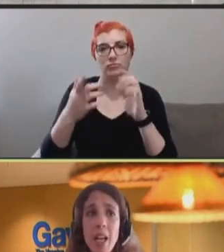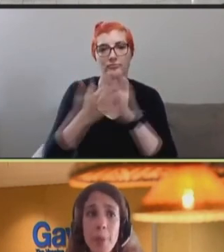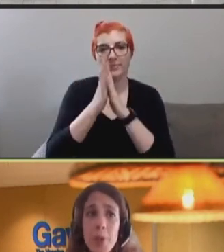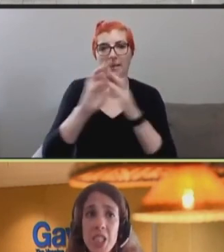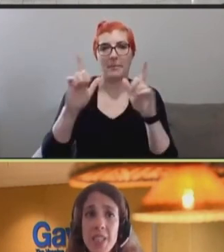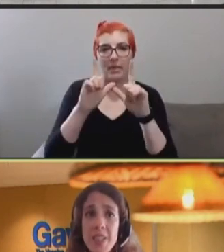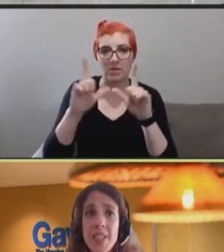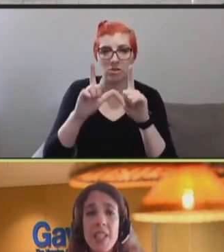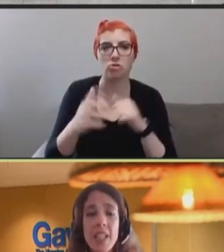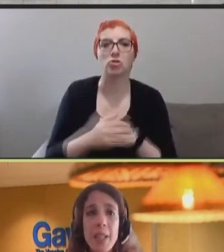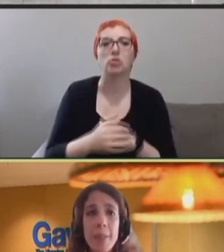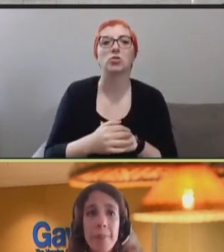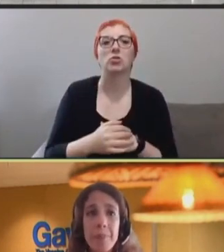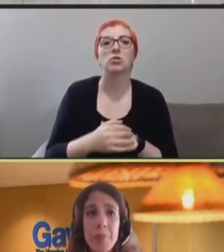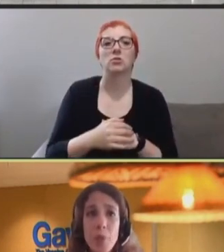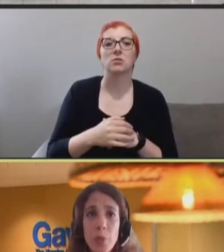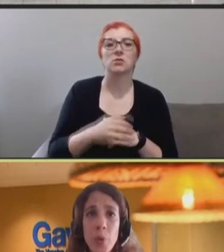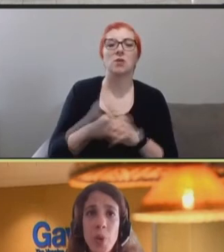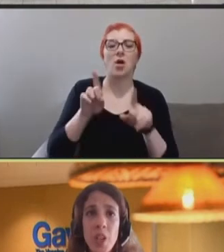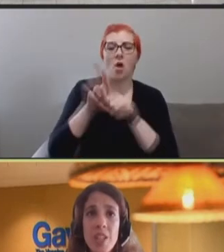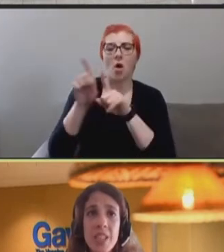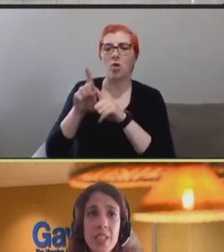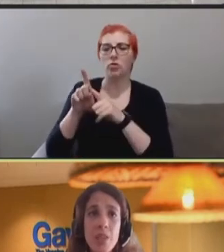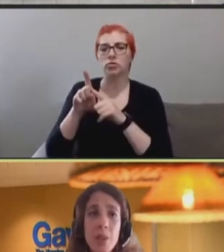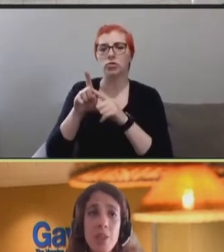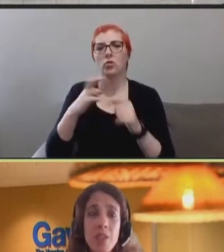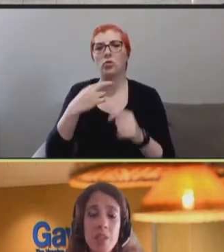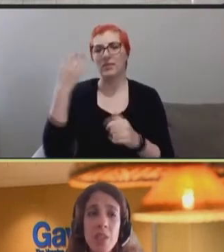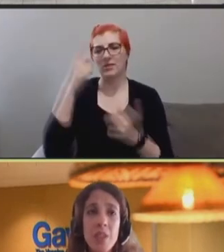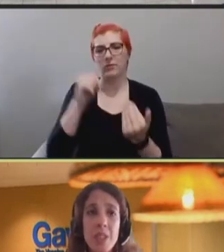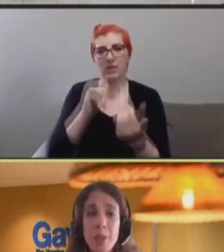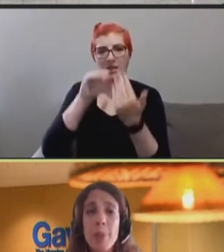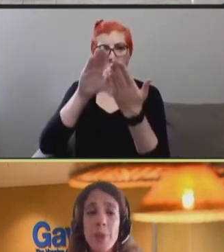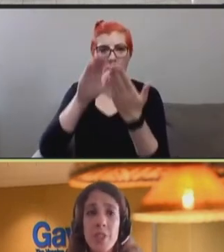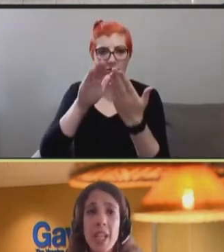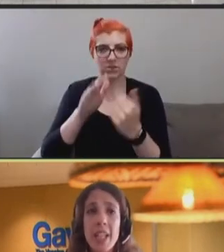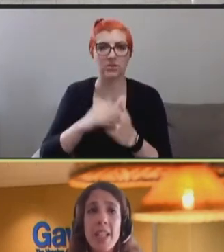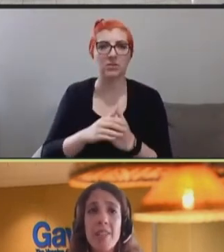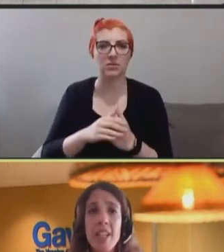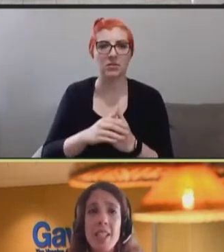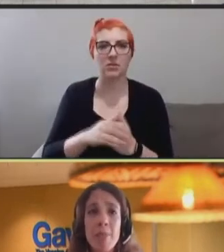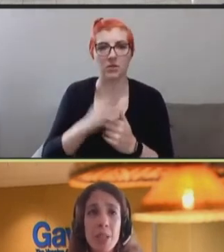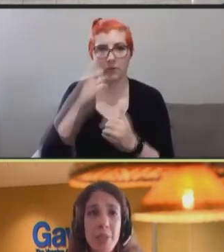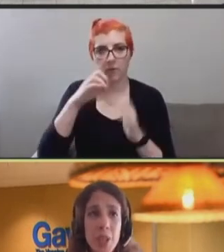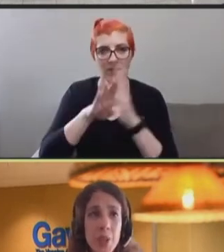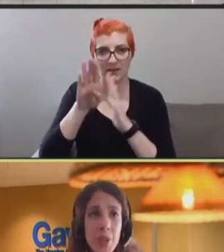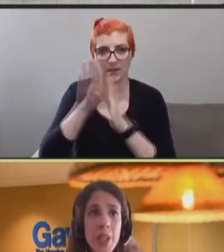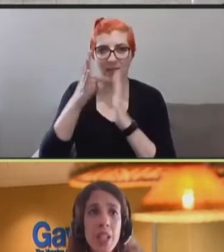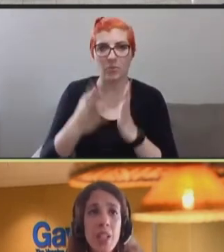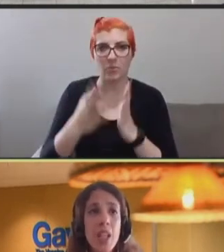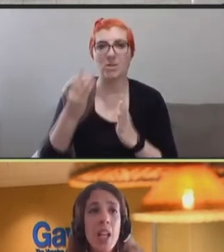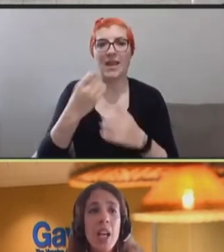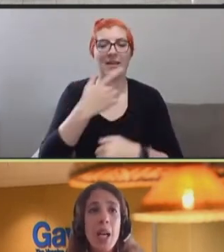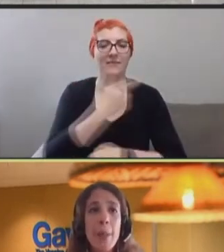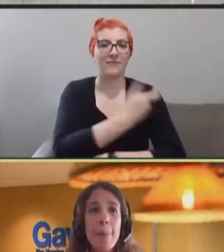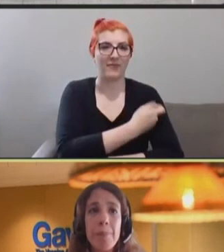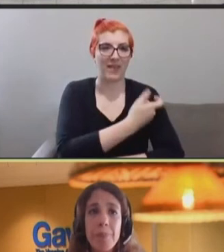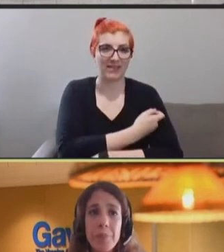risk-sharing approaches for the developers and vaccine manufacturers.